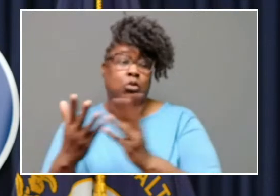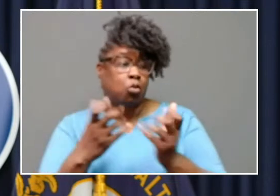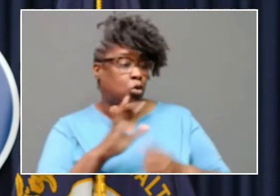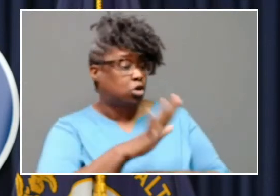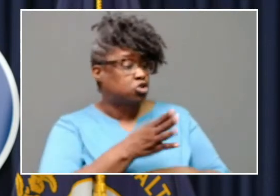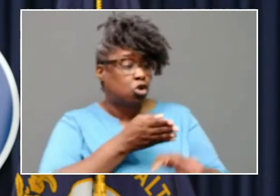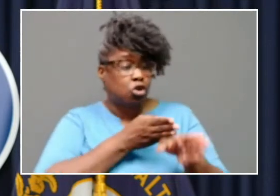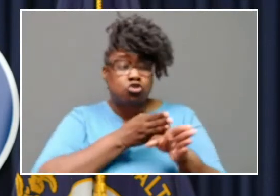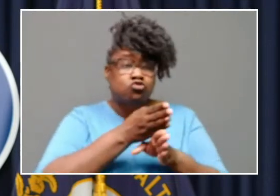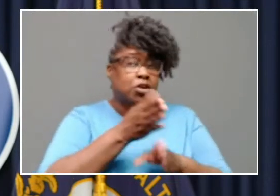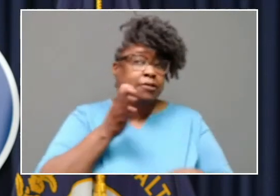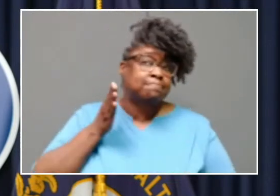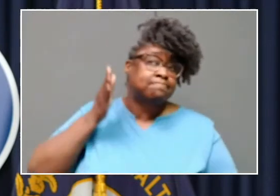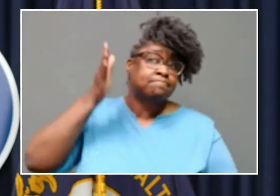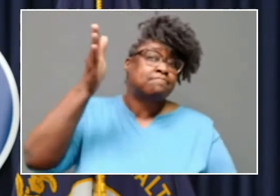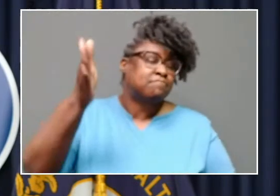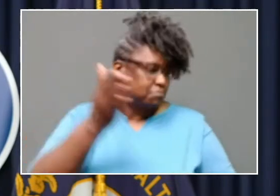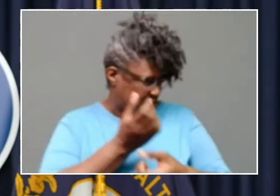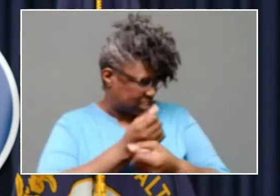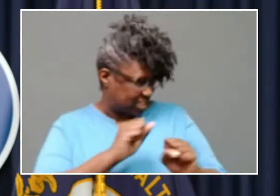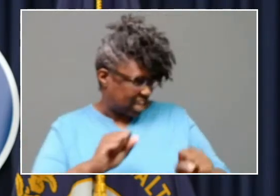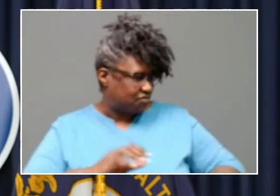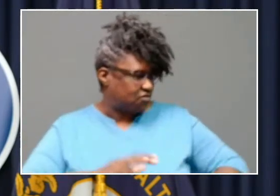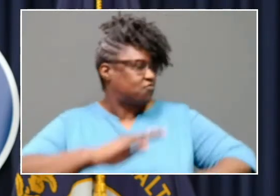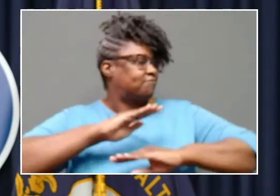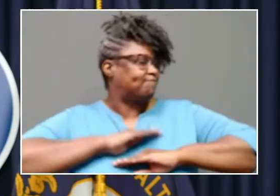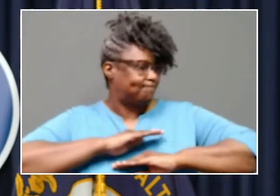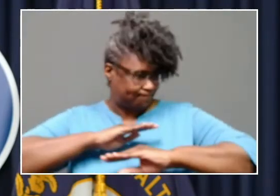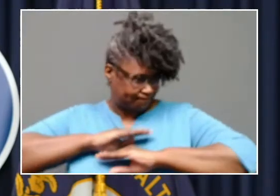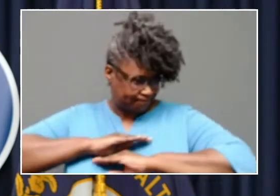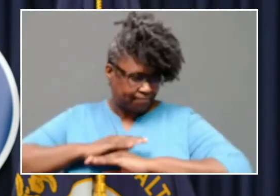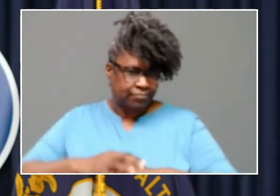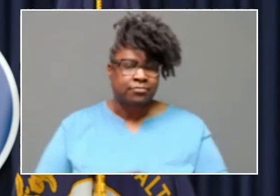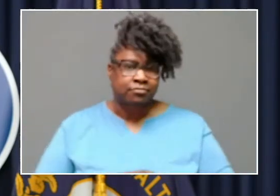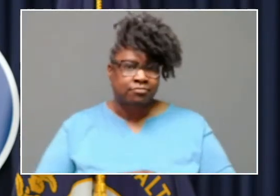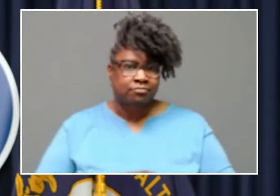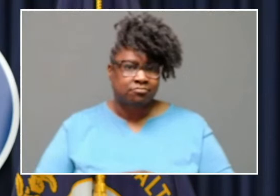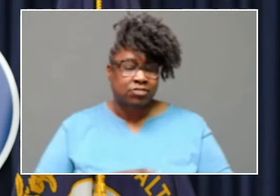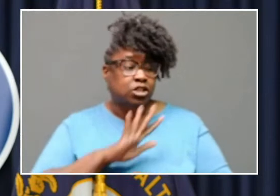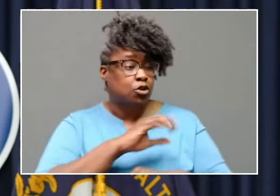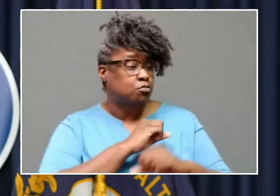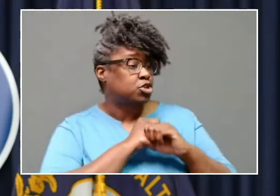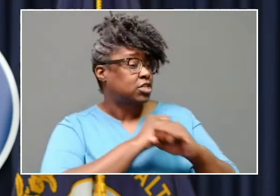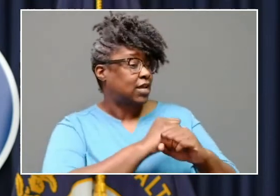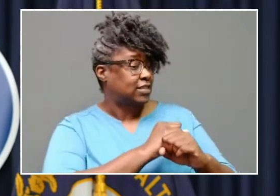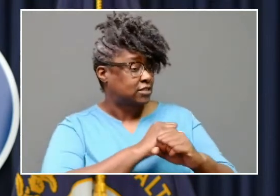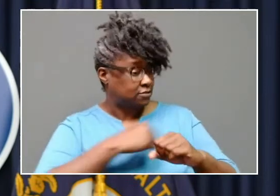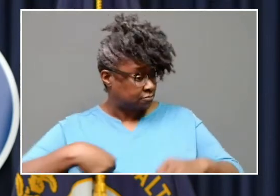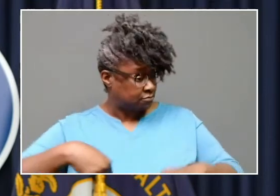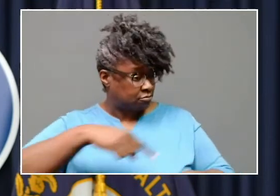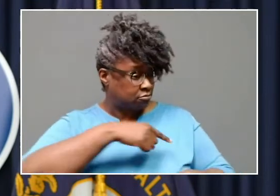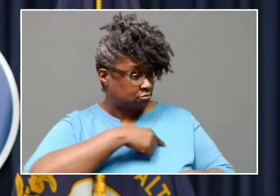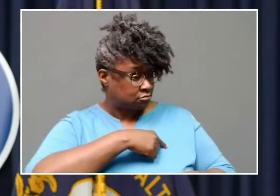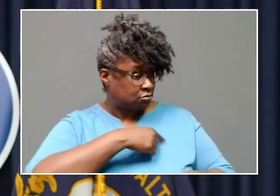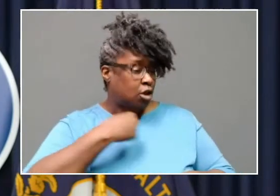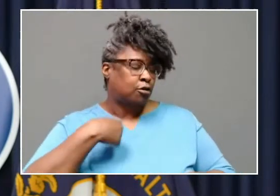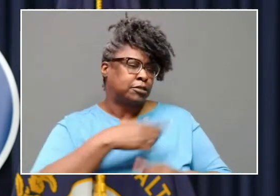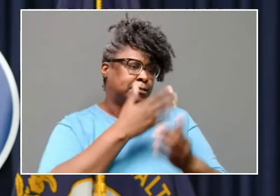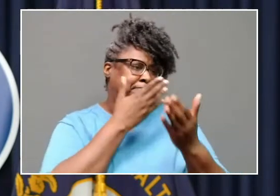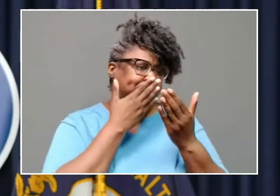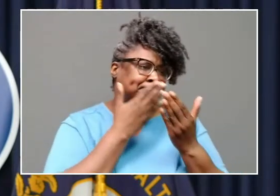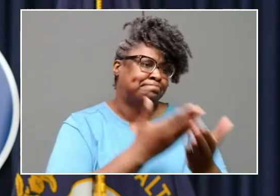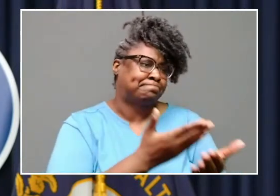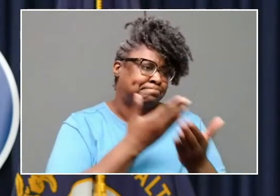you to all of our law enforcement for your service and protection. We owe you a debt of gratitude. All right, we are